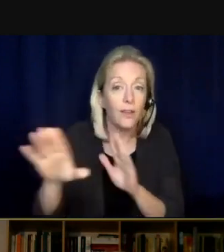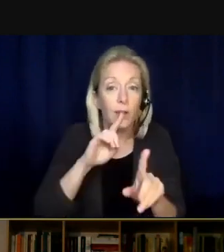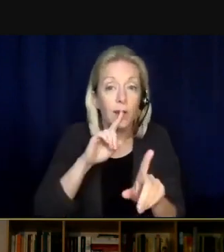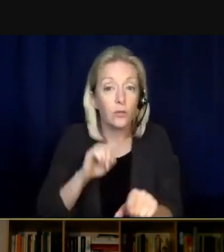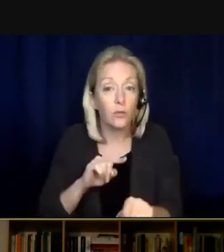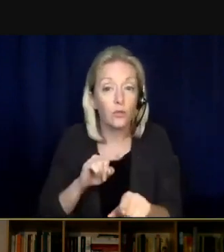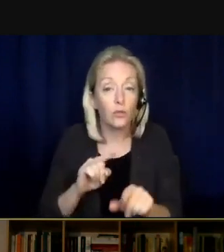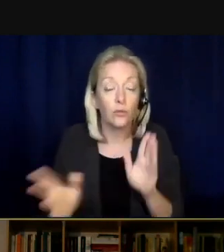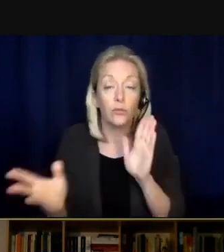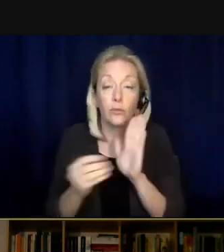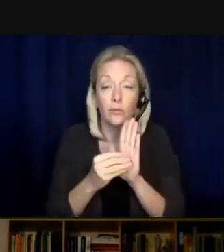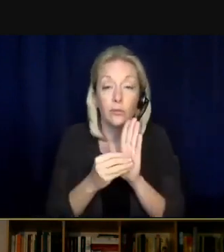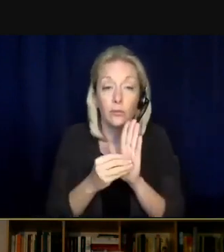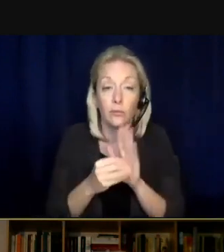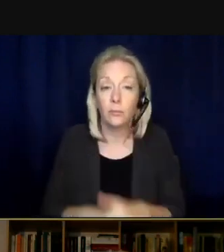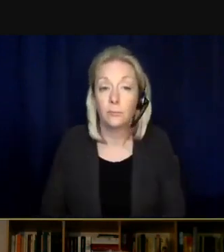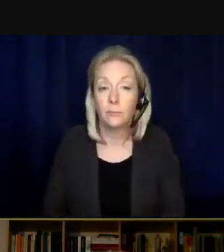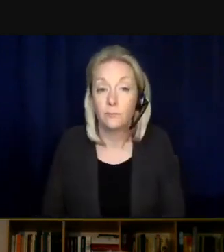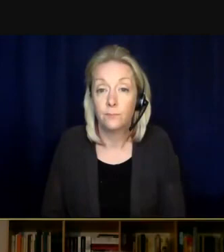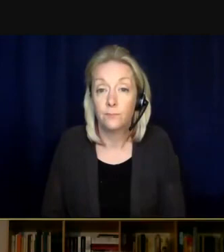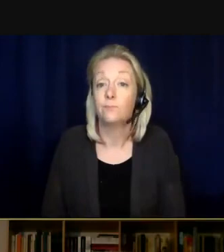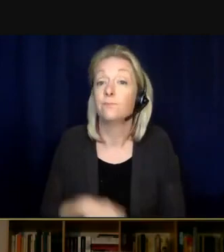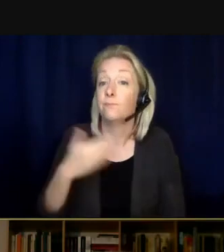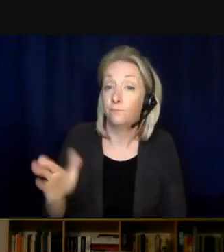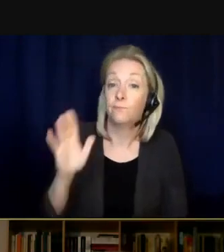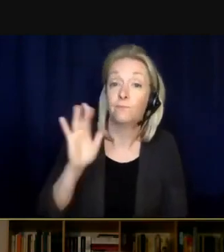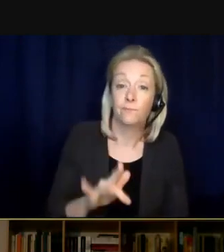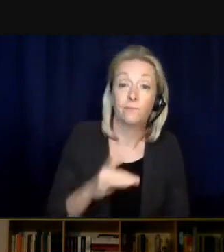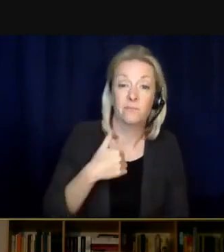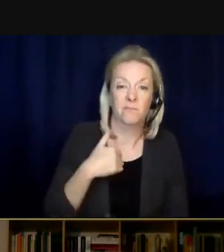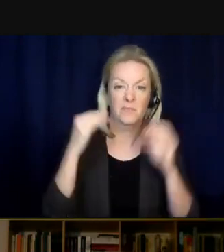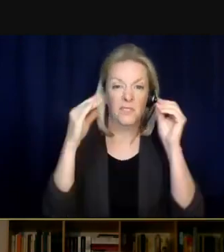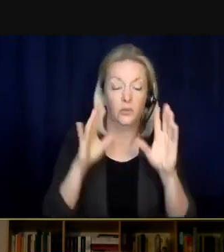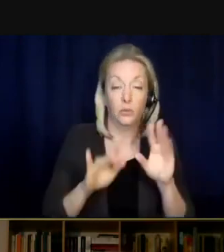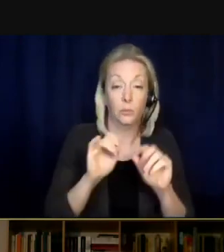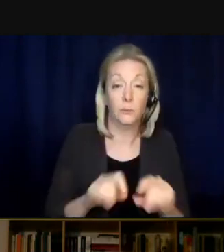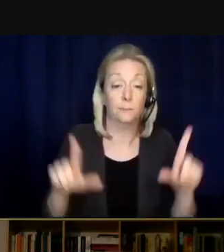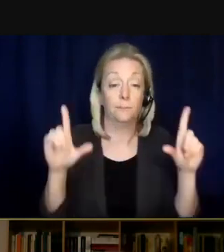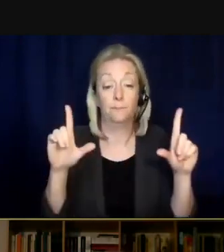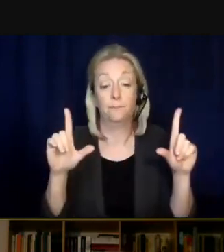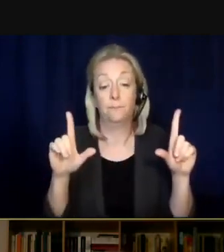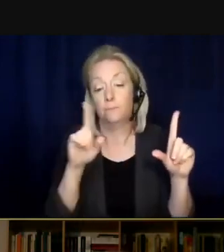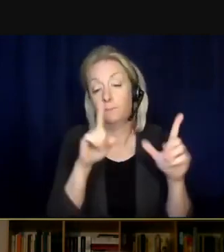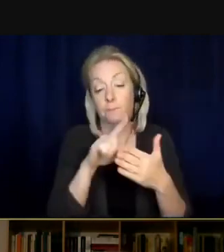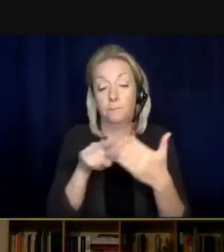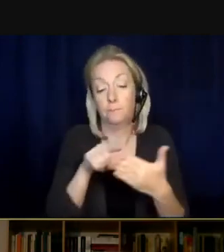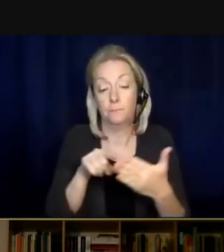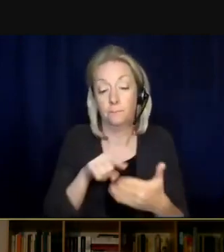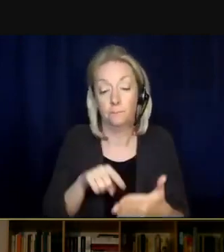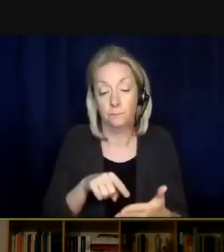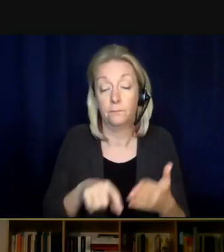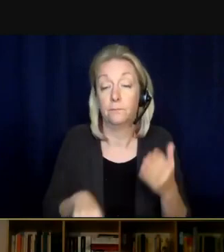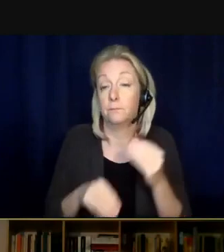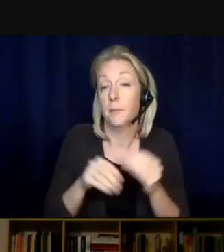in the quiz on there. You can then open the link, grade it, add your comments. When you